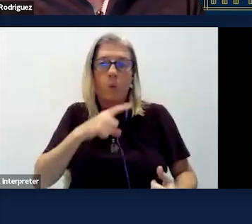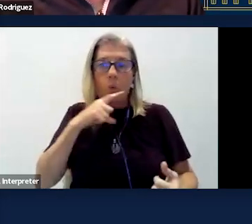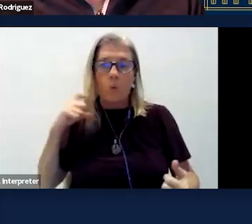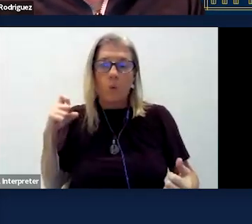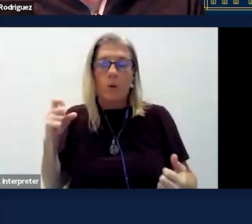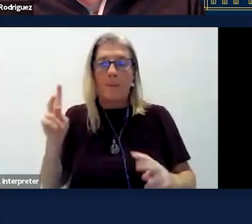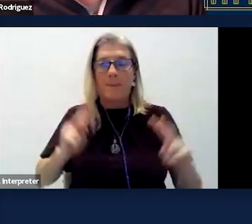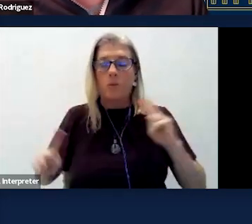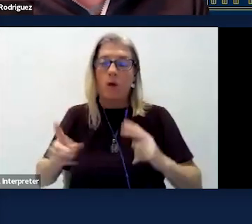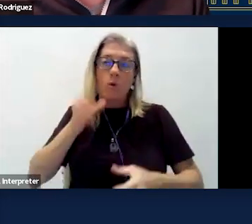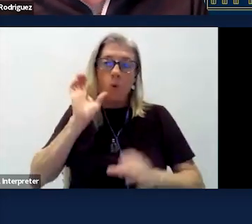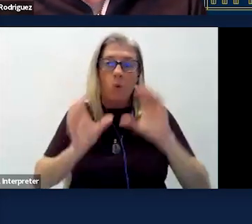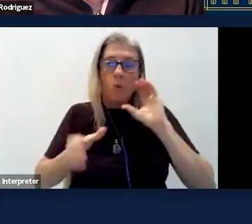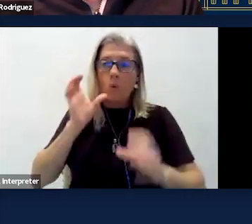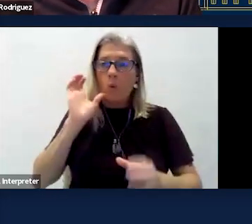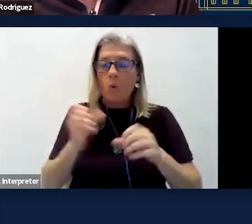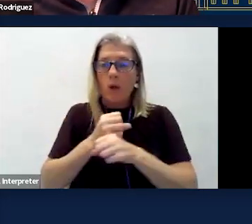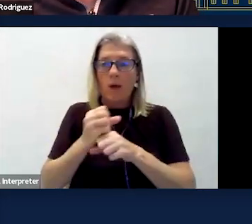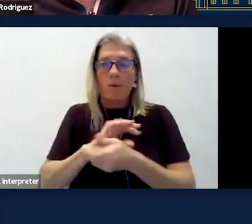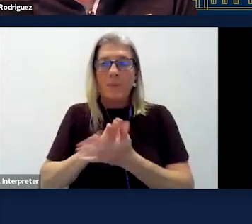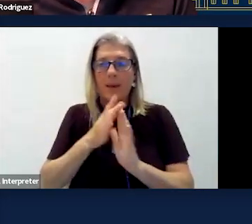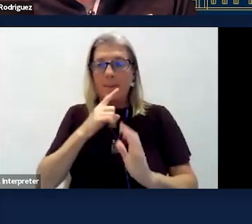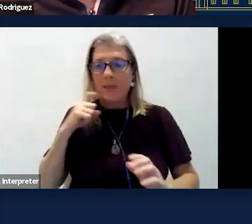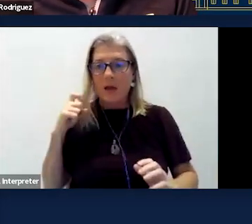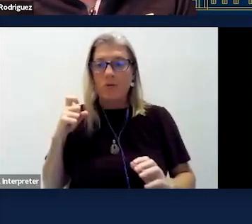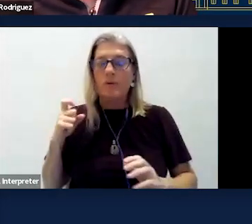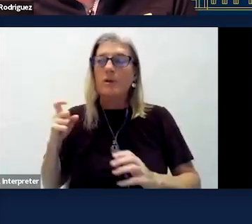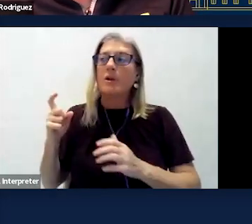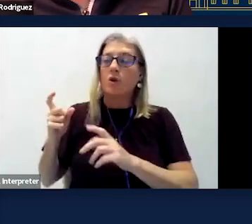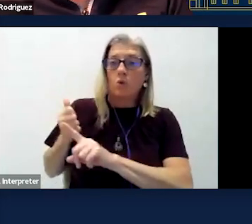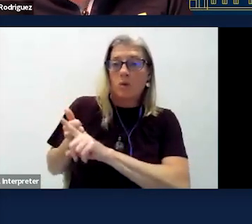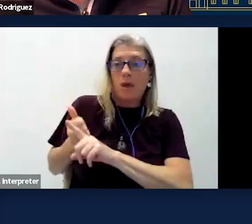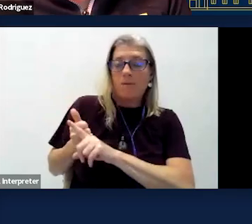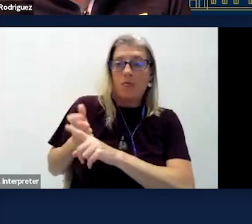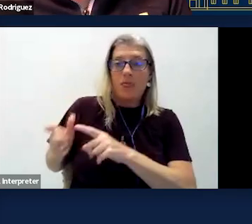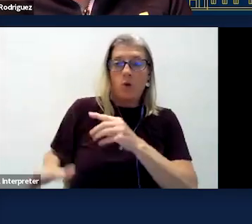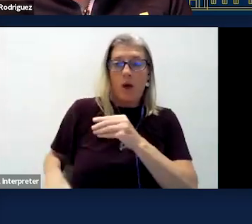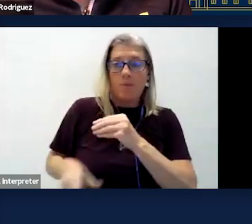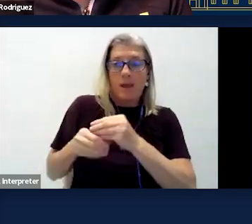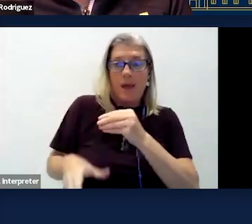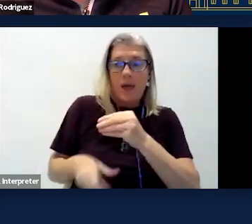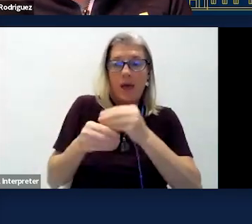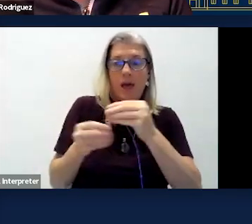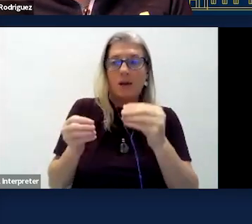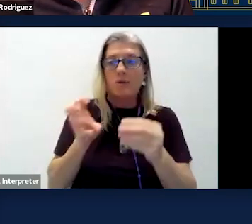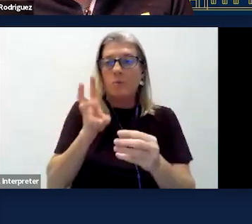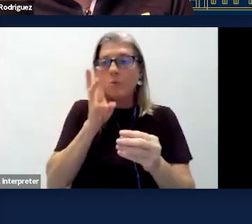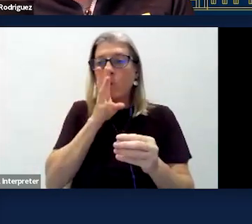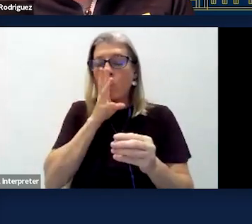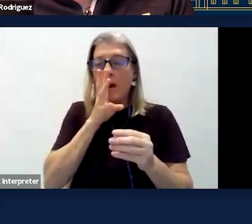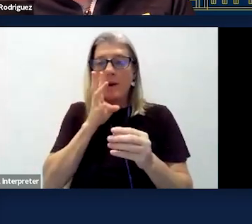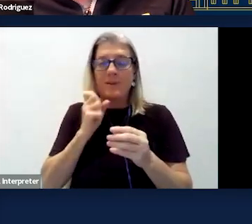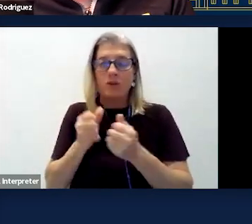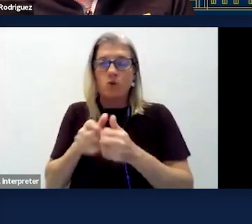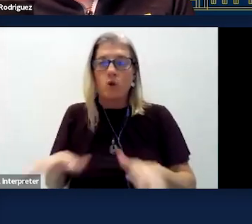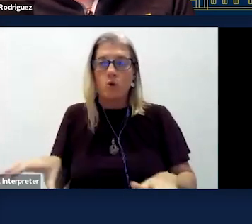caffeine, then you're dehydrating yourself, and you have to make up for the loss of fluid. And